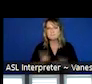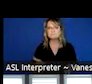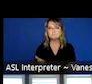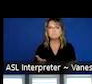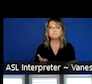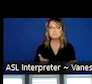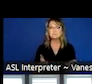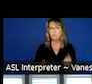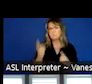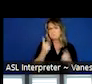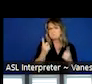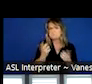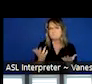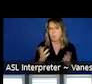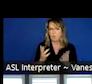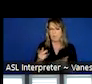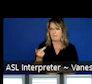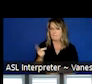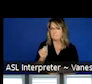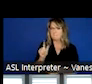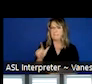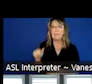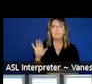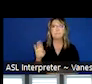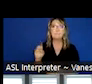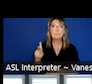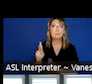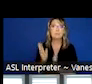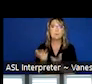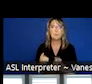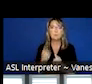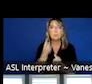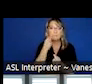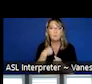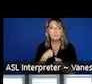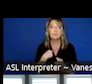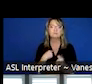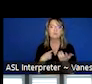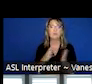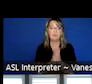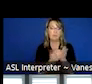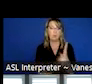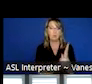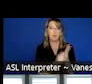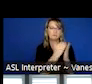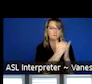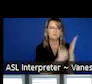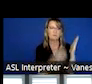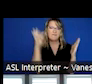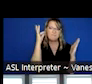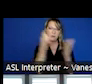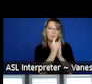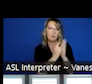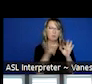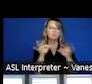you thinking, what will the playbook do for me? Well, the playbook begins by explaining several federal laws that drive compliance